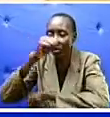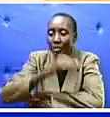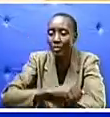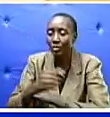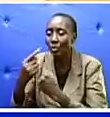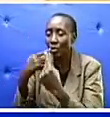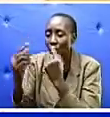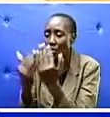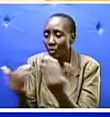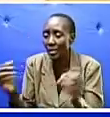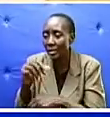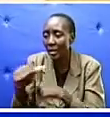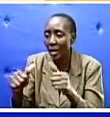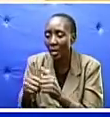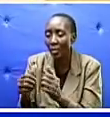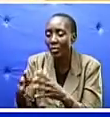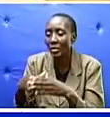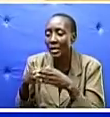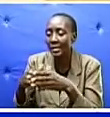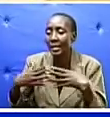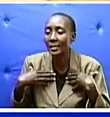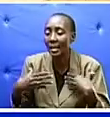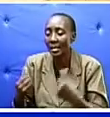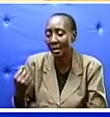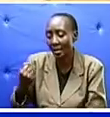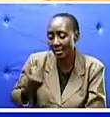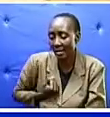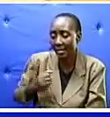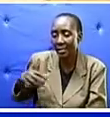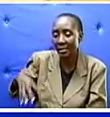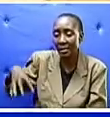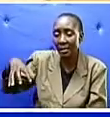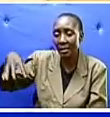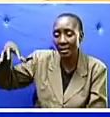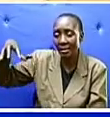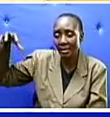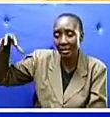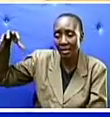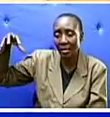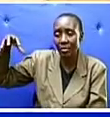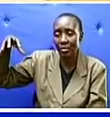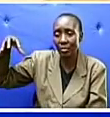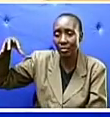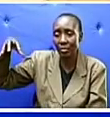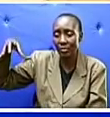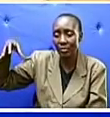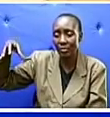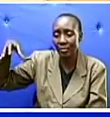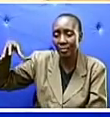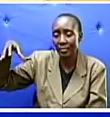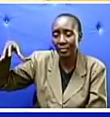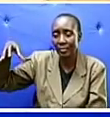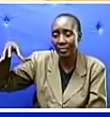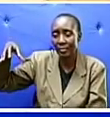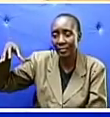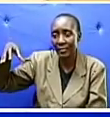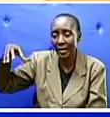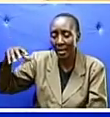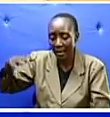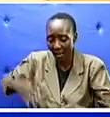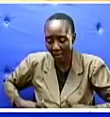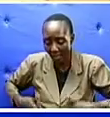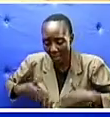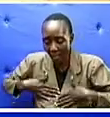sex, about their health. You know, a girl is growing up. That adolescent stage where her body changes